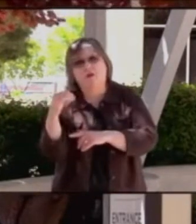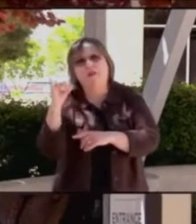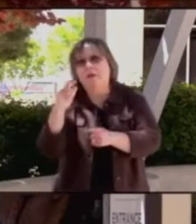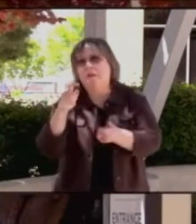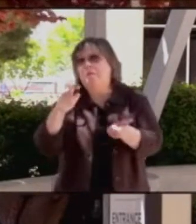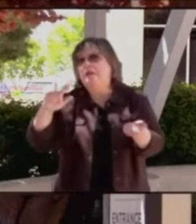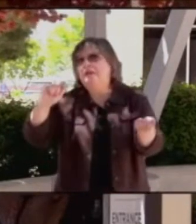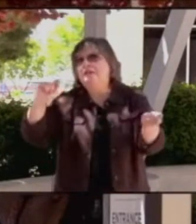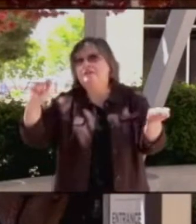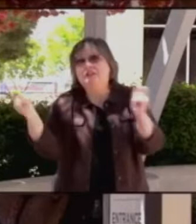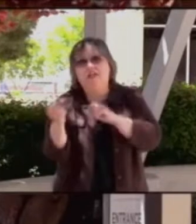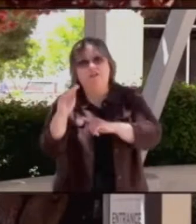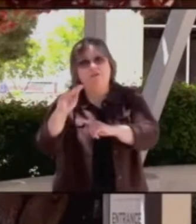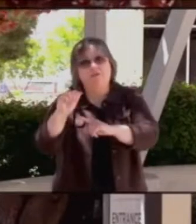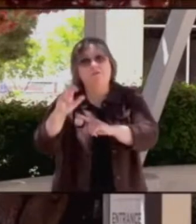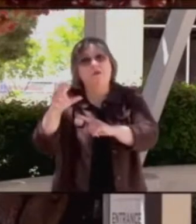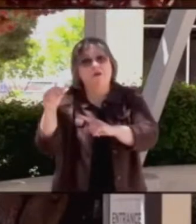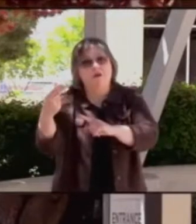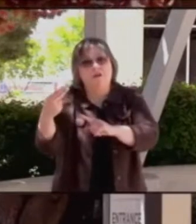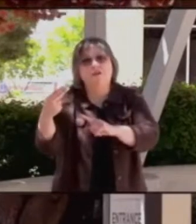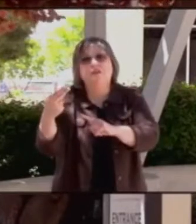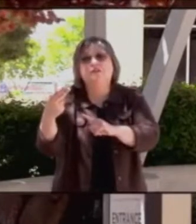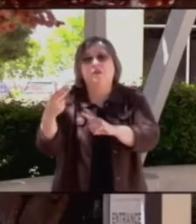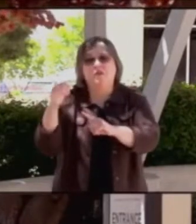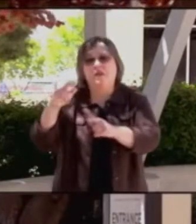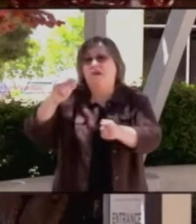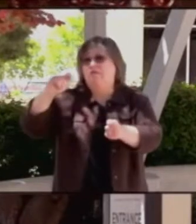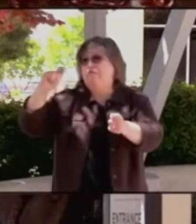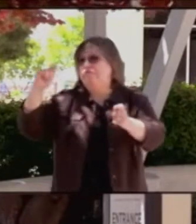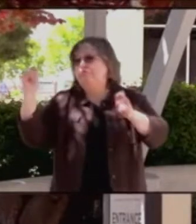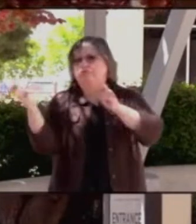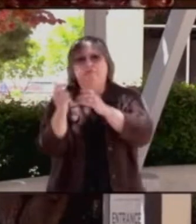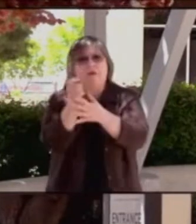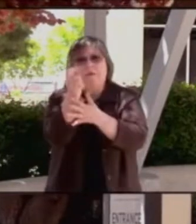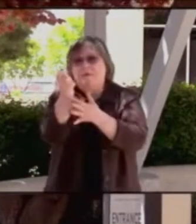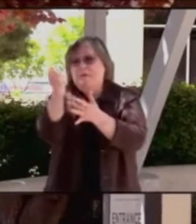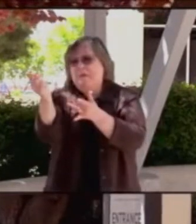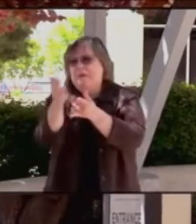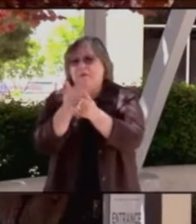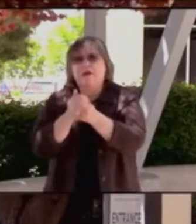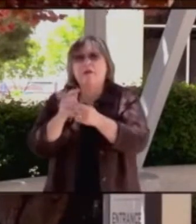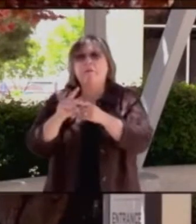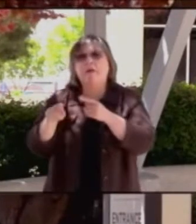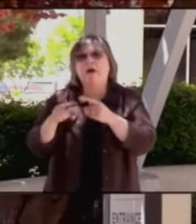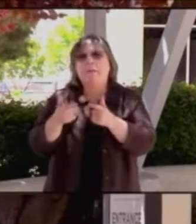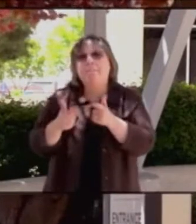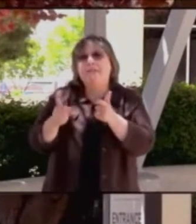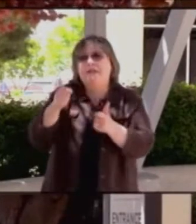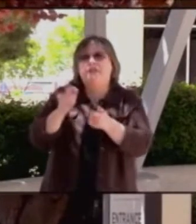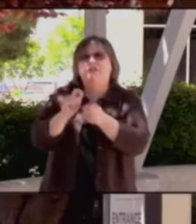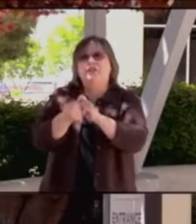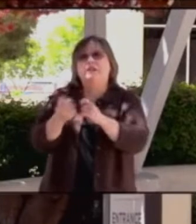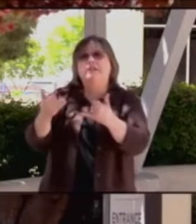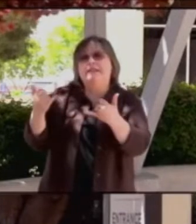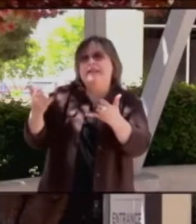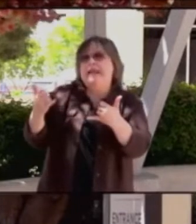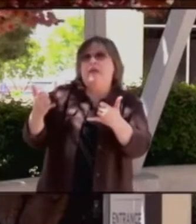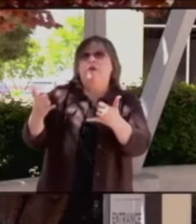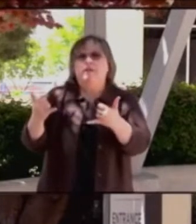changes. And so the big change from now to then is two things: lifting the remote